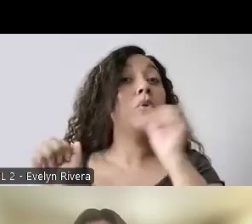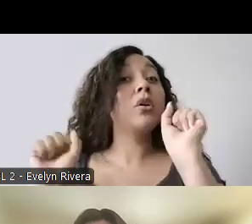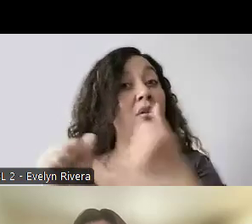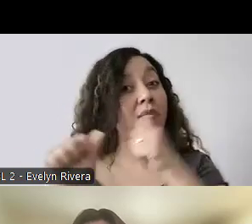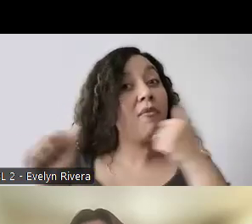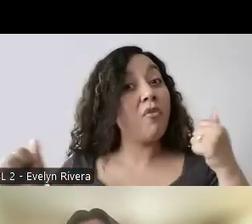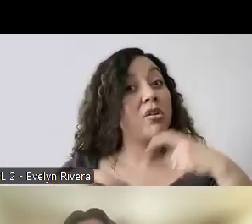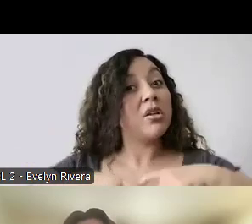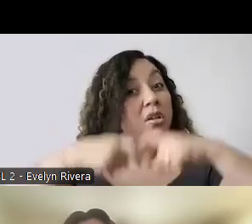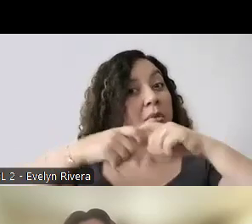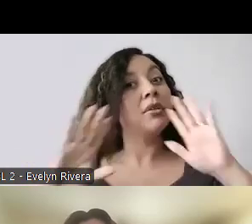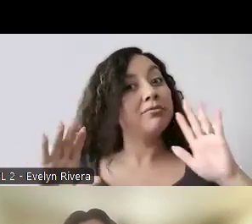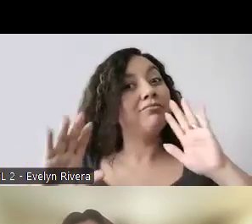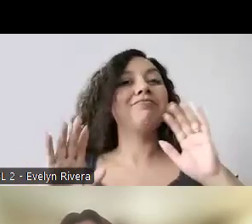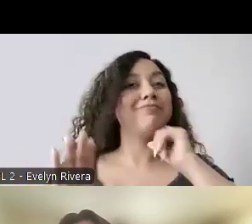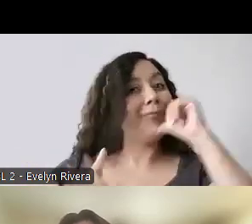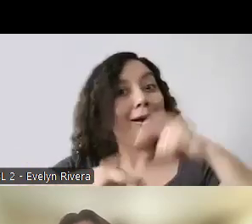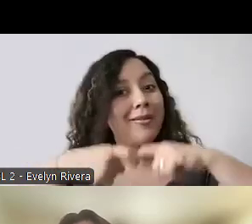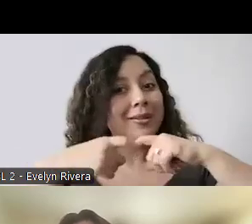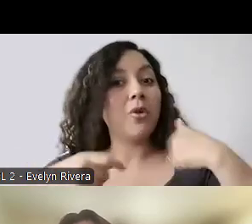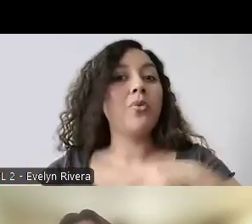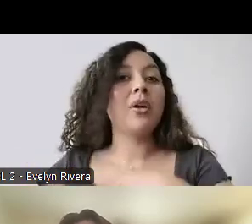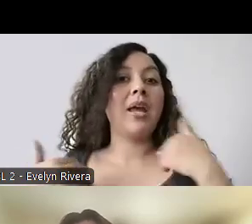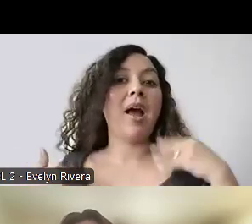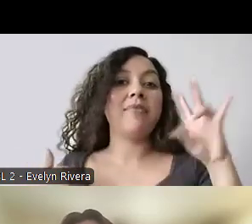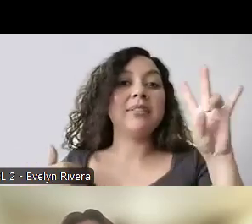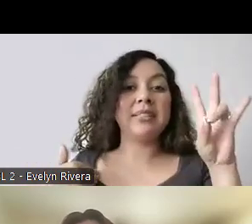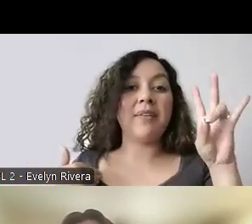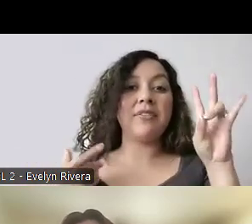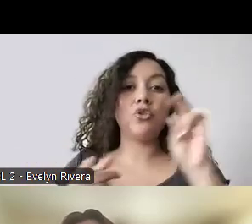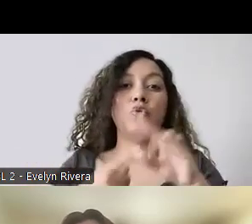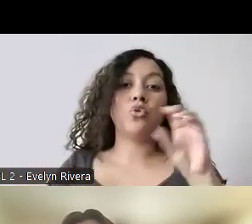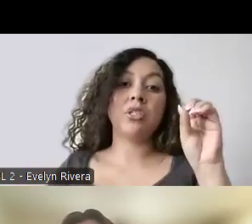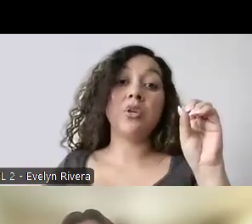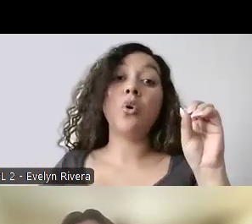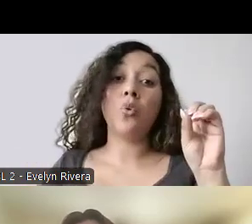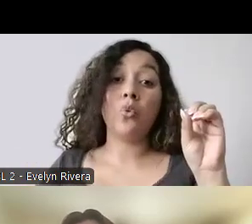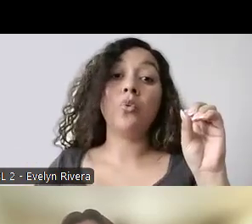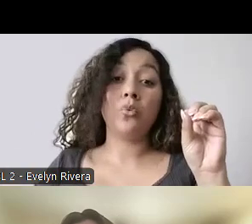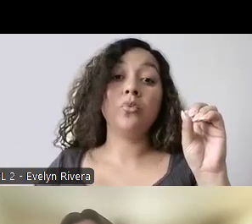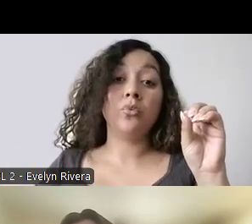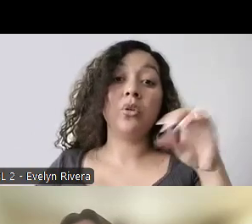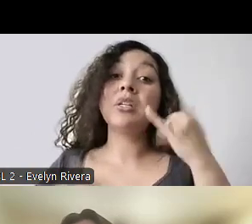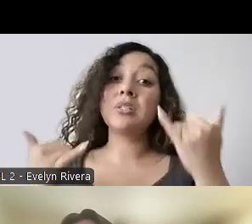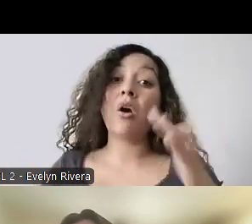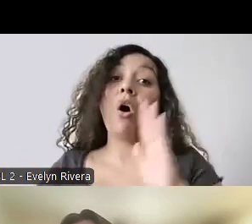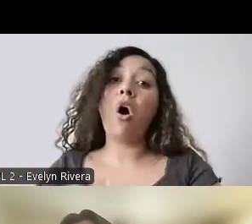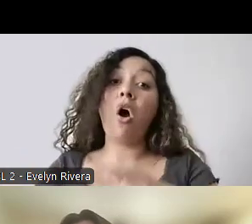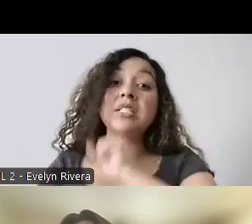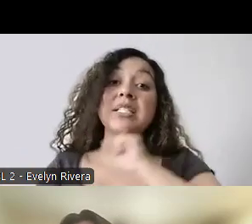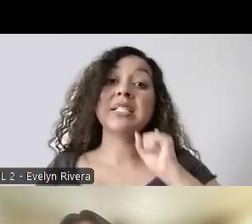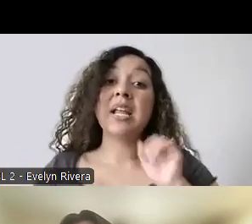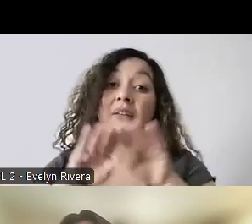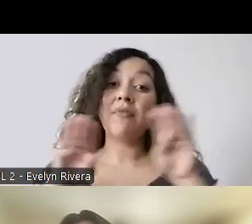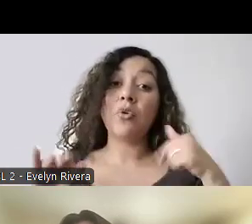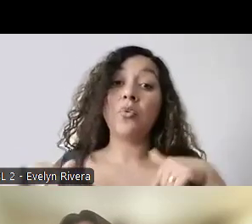suspense file on this one. We got a 7-0 vote to move it out. It is currently on the Senate floor, where it's